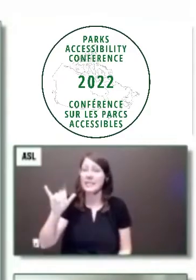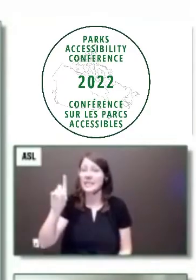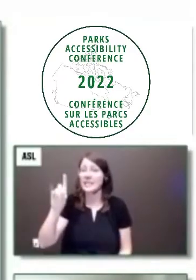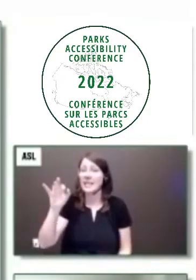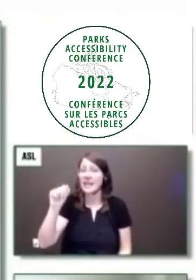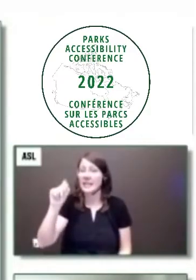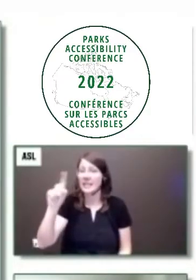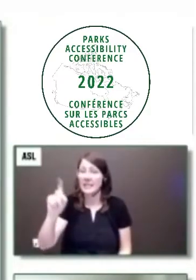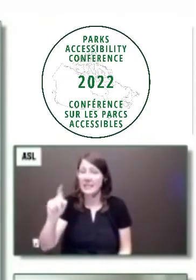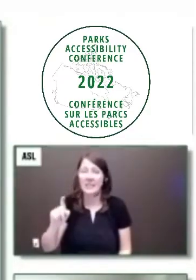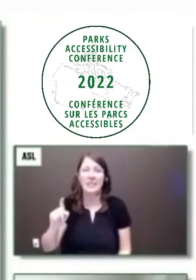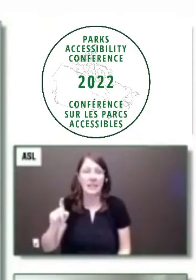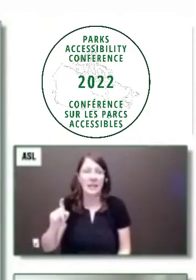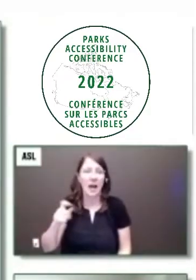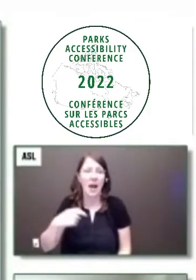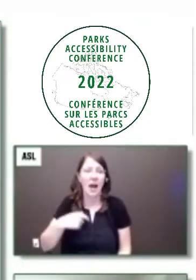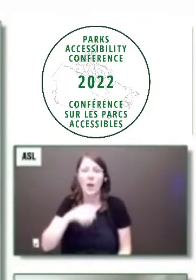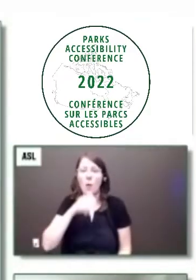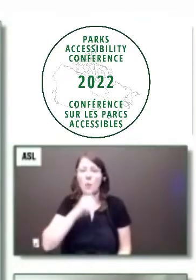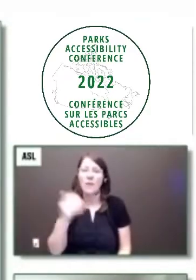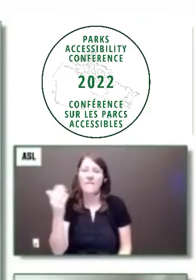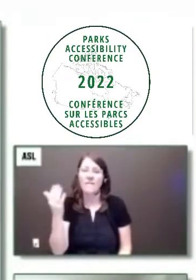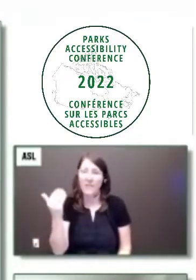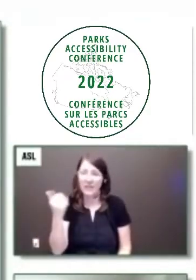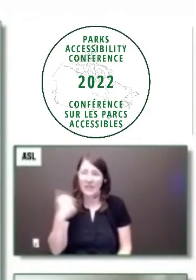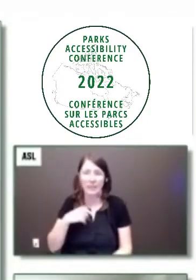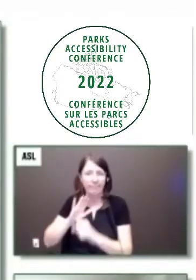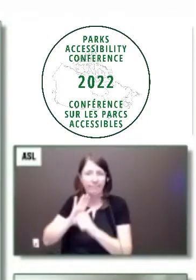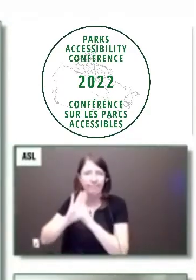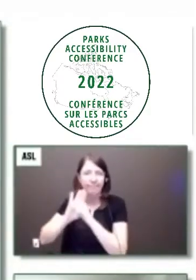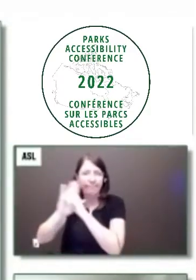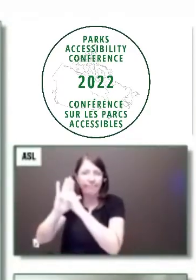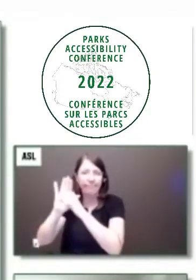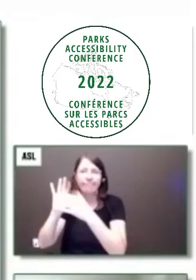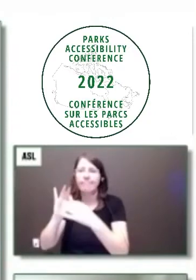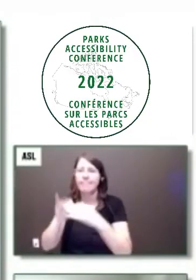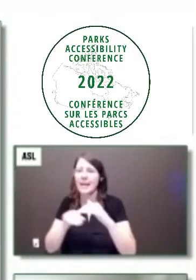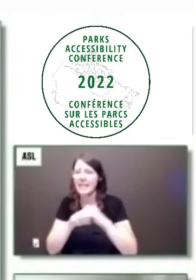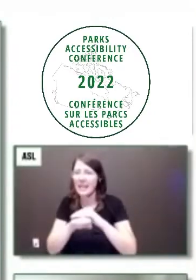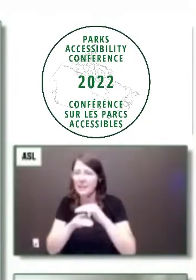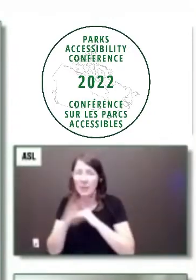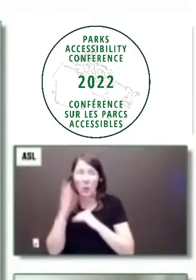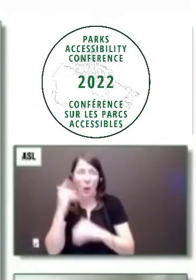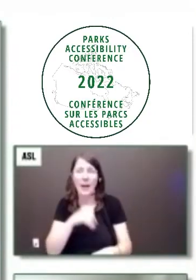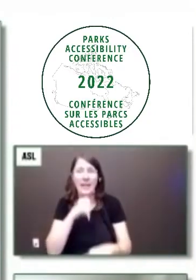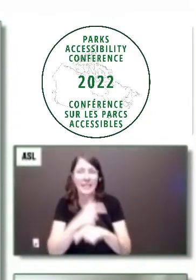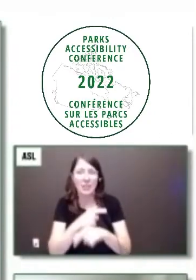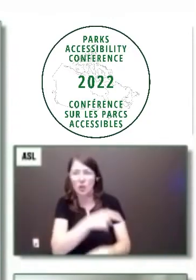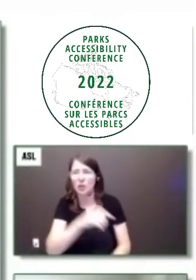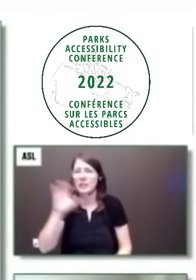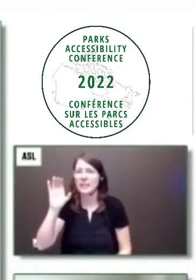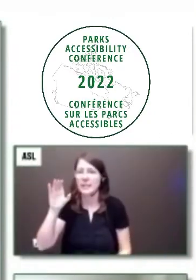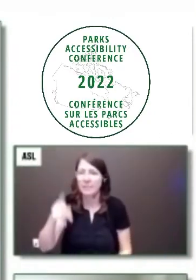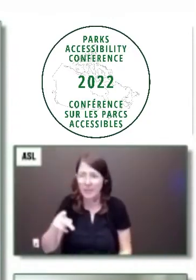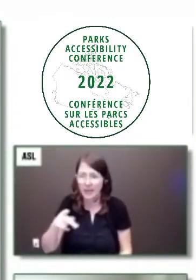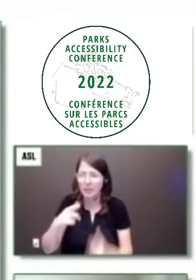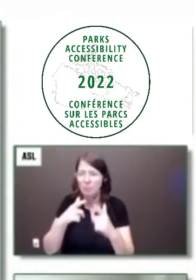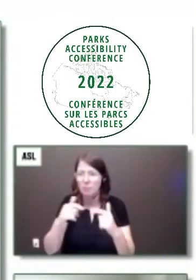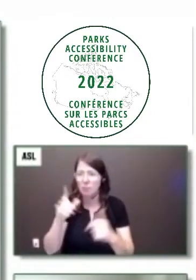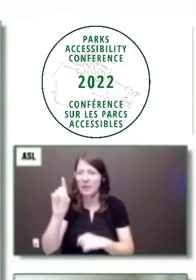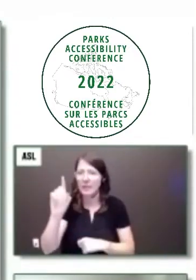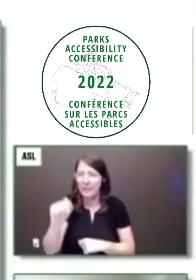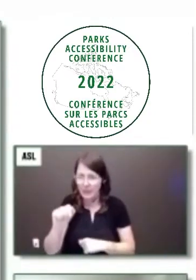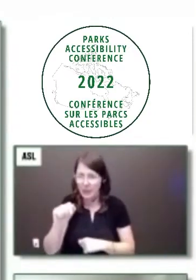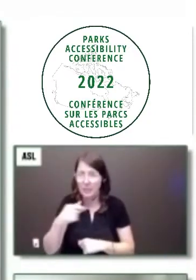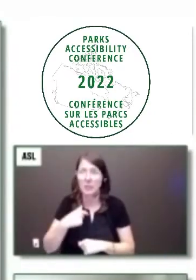accessibility. I do this for my sister who has cerebral palsy and some other disabilities, and I've been advocating for about 4 years now, and I have learned many